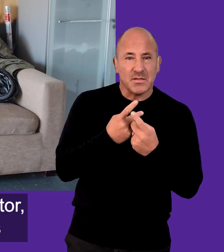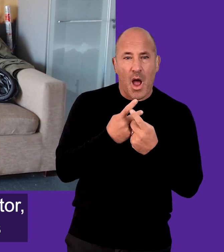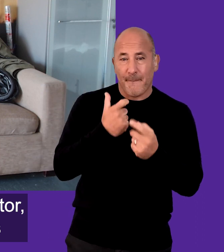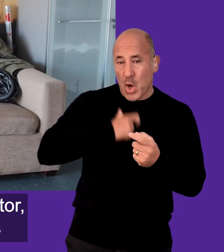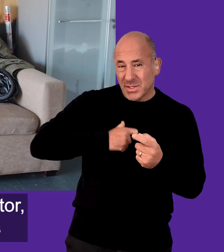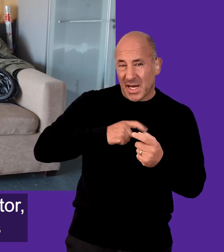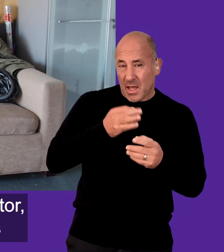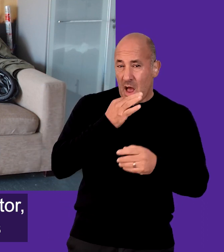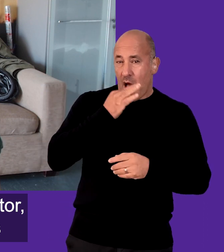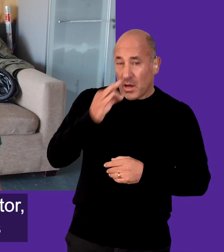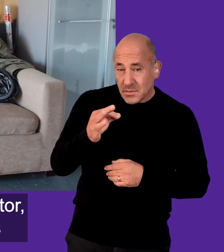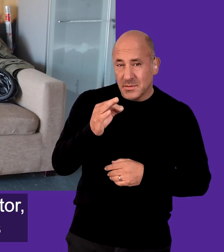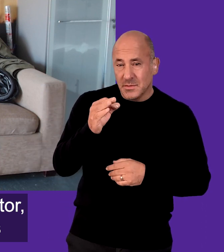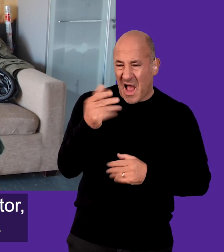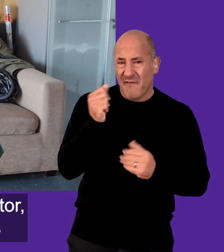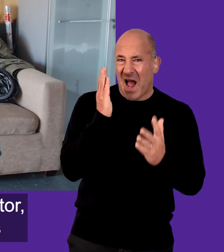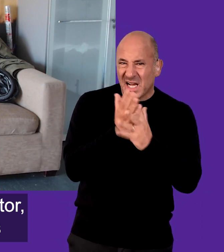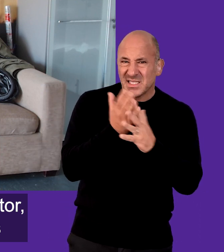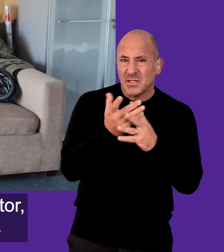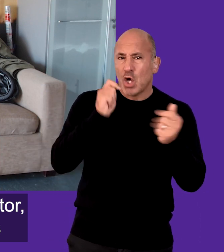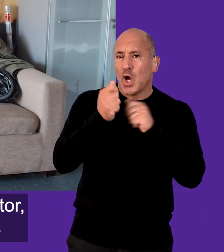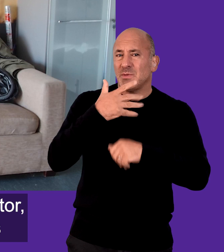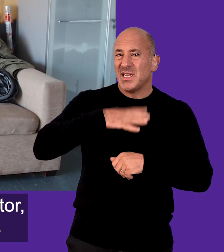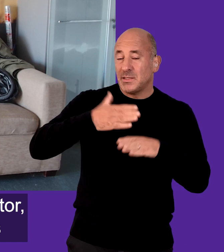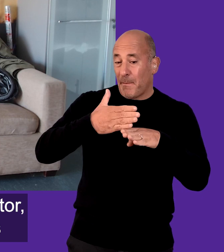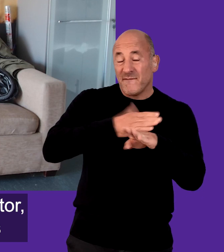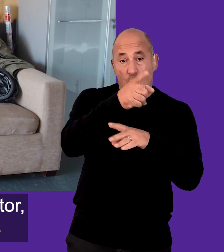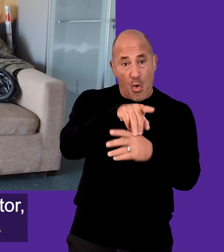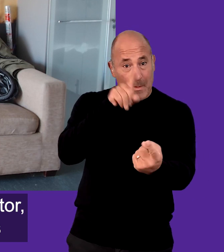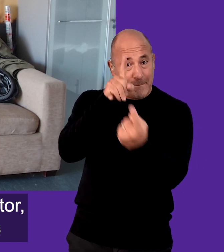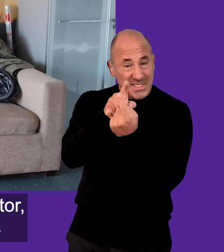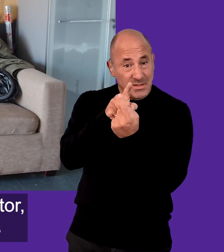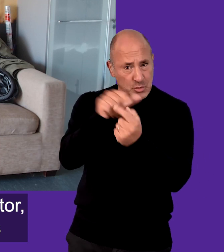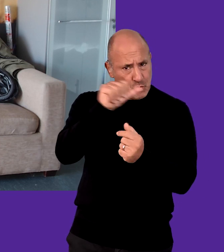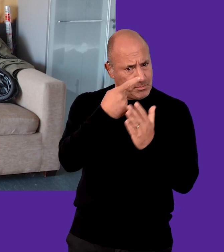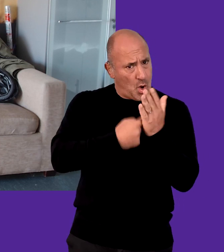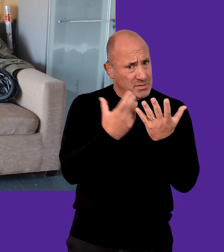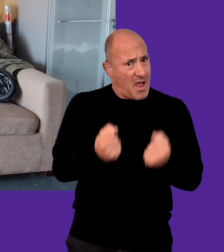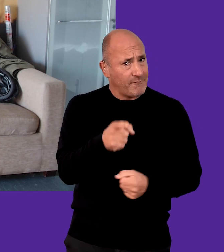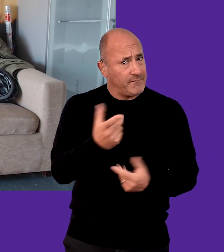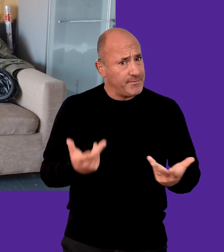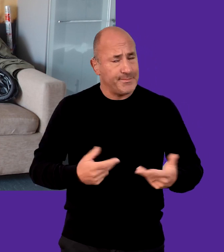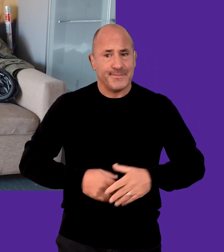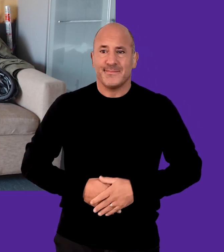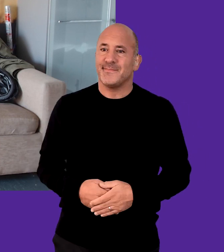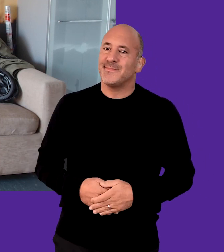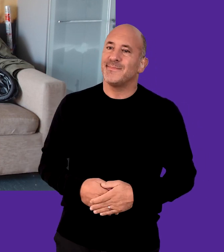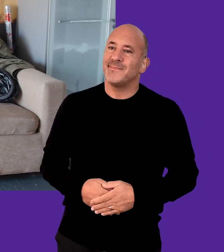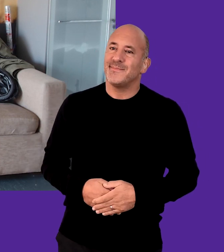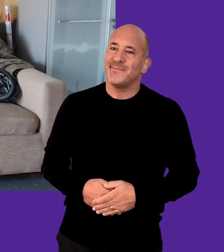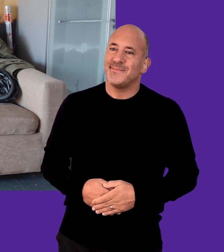every visitor personally if they have any access or